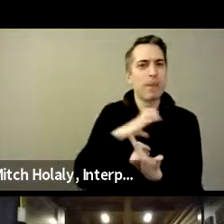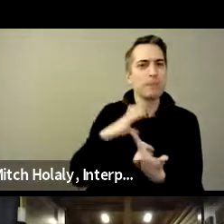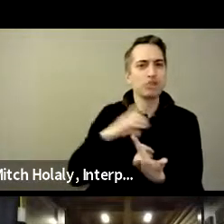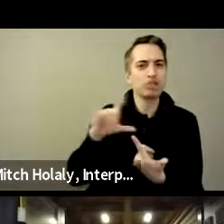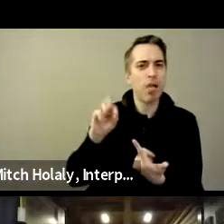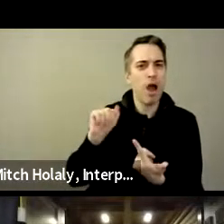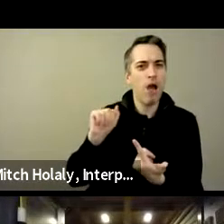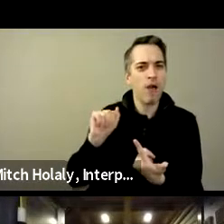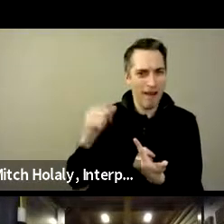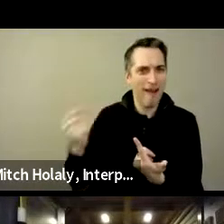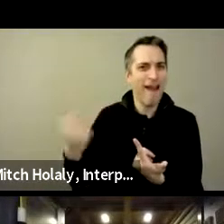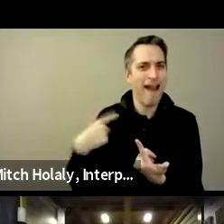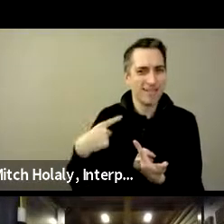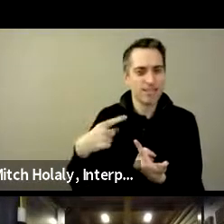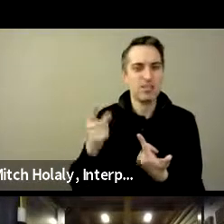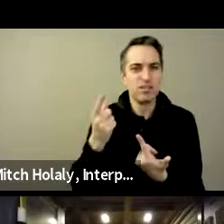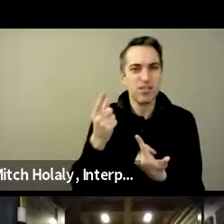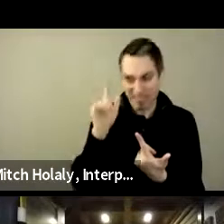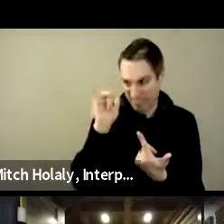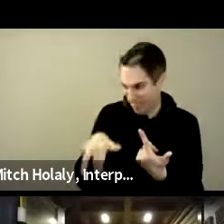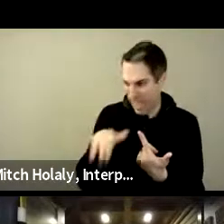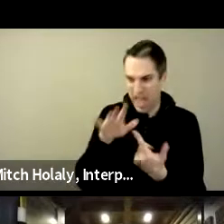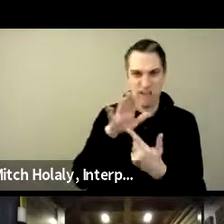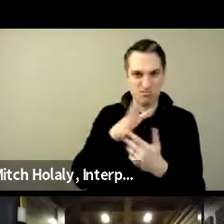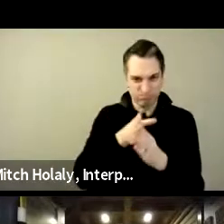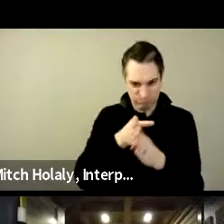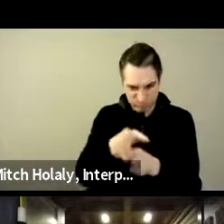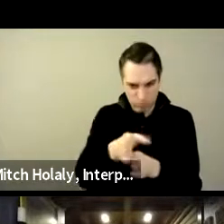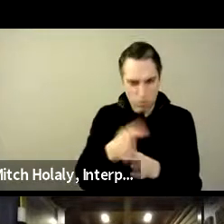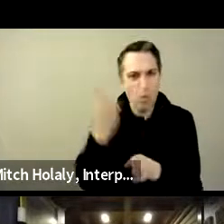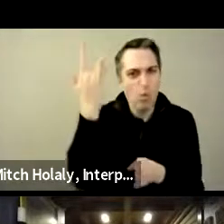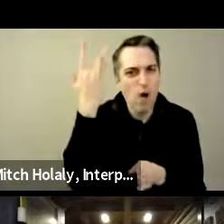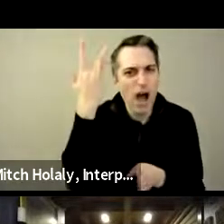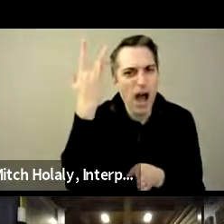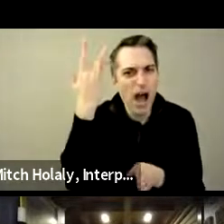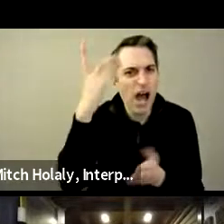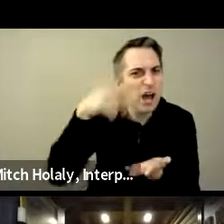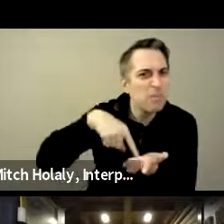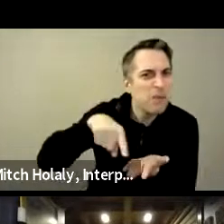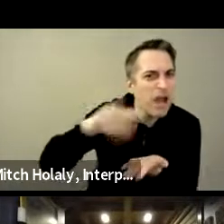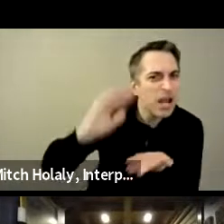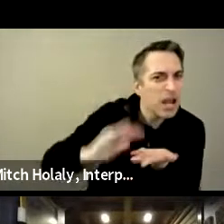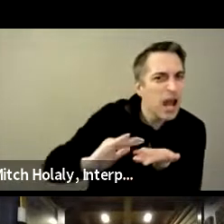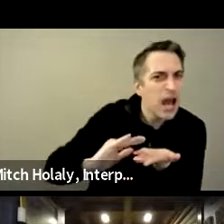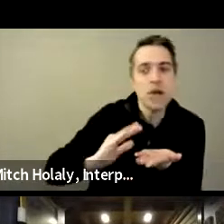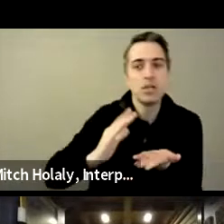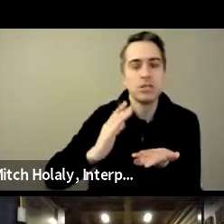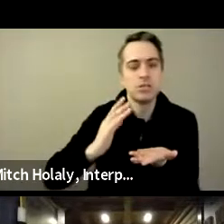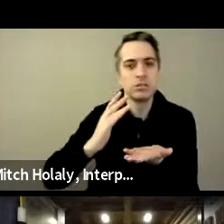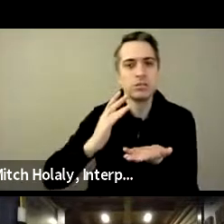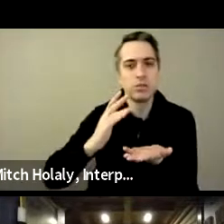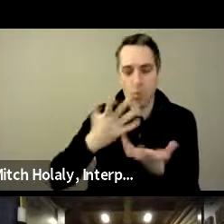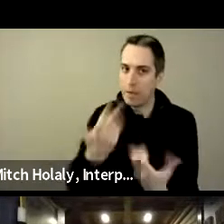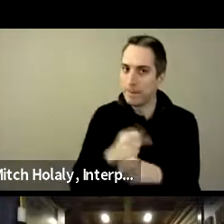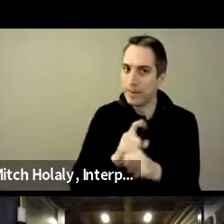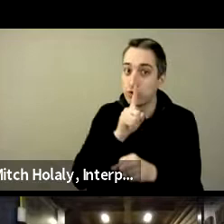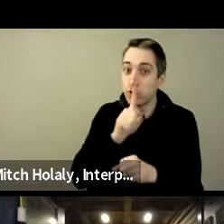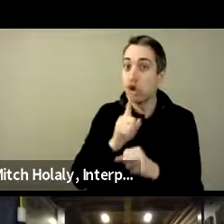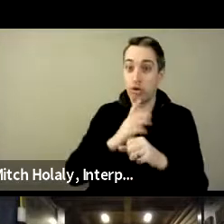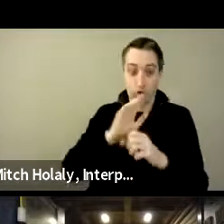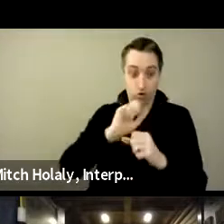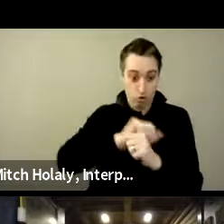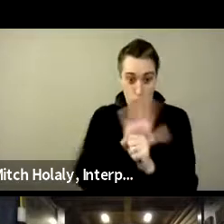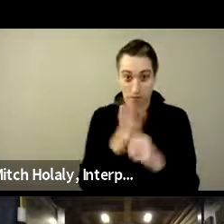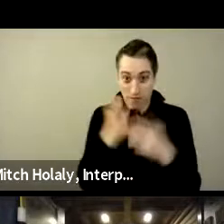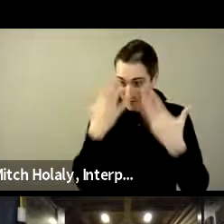fields? So when we're transitioning women back to work, how can we help make sure that they're coming back without the pay gap and that they're